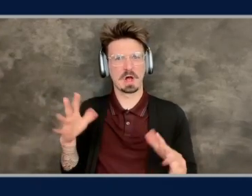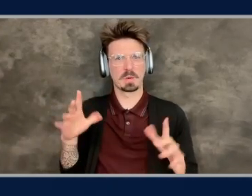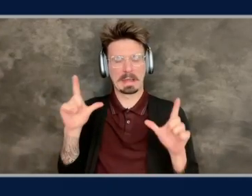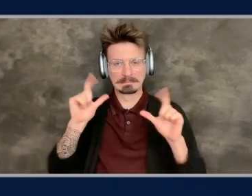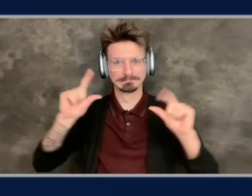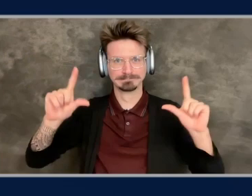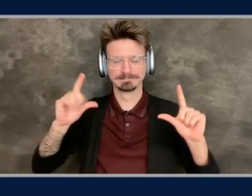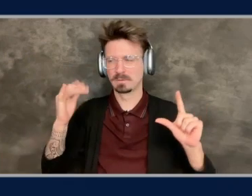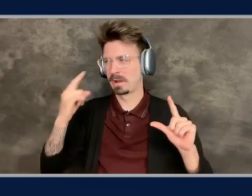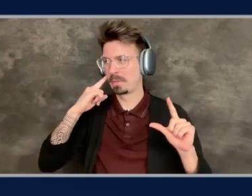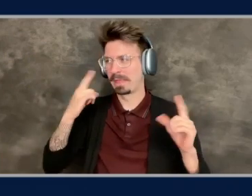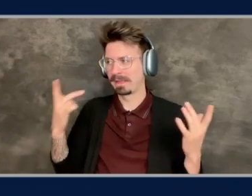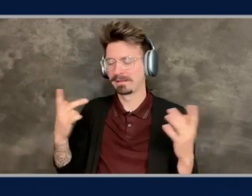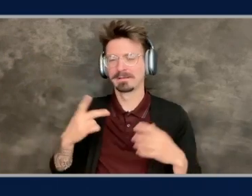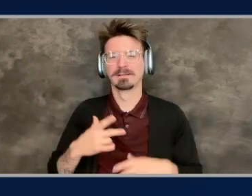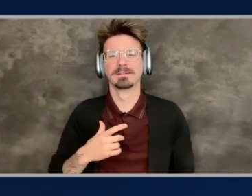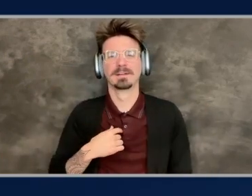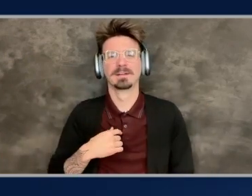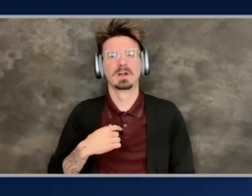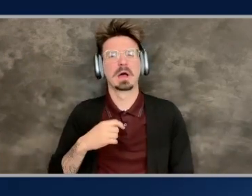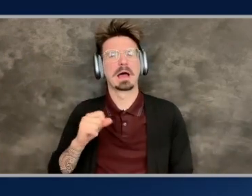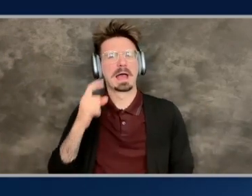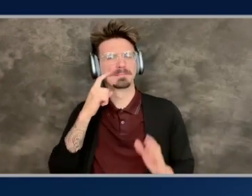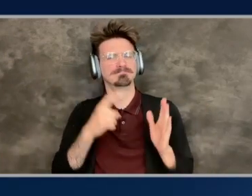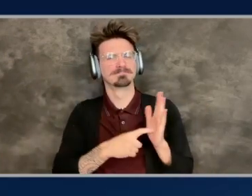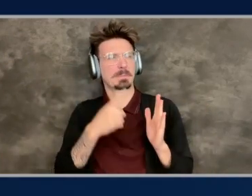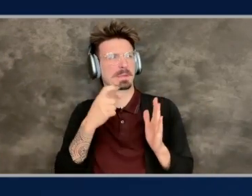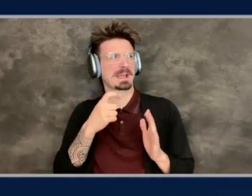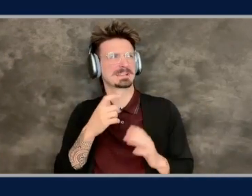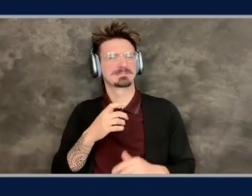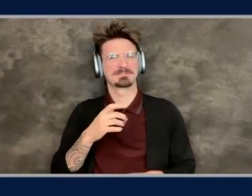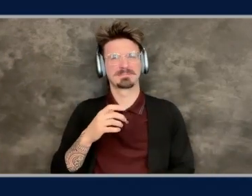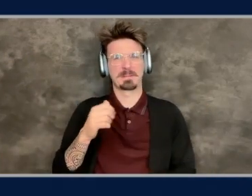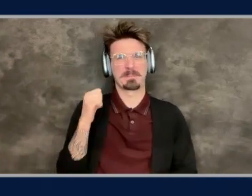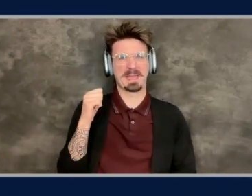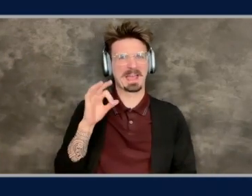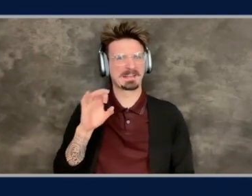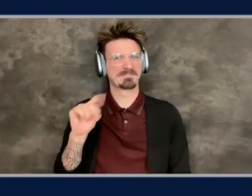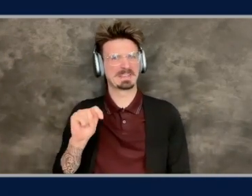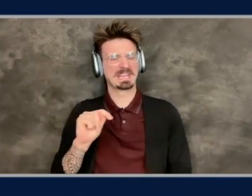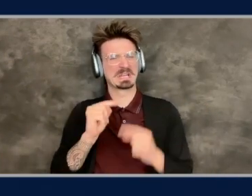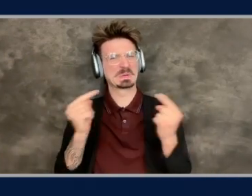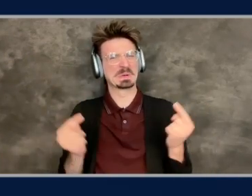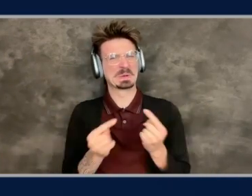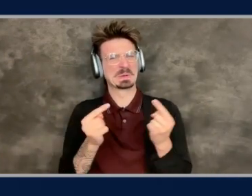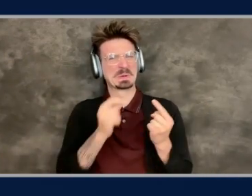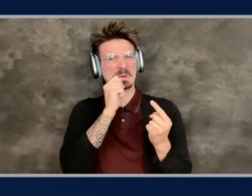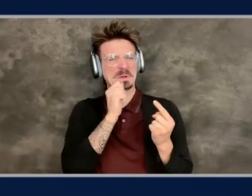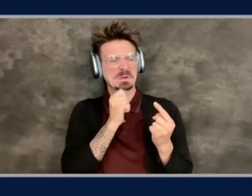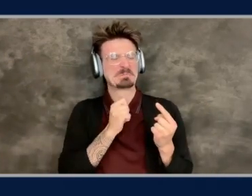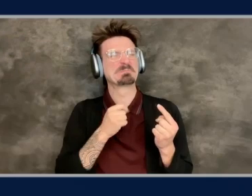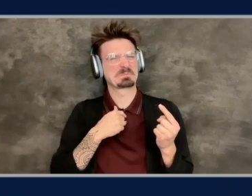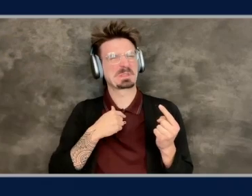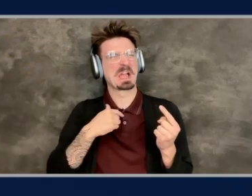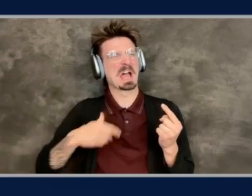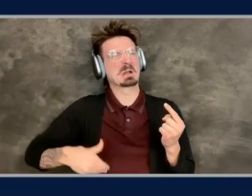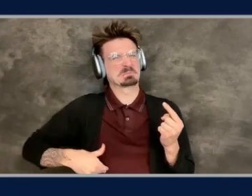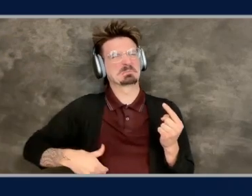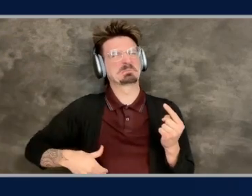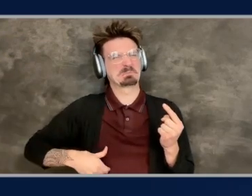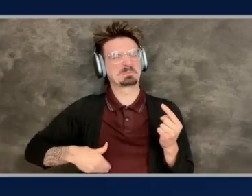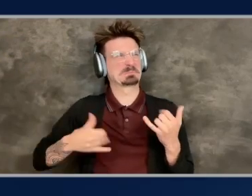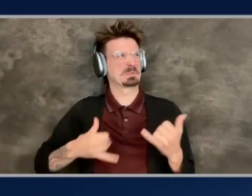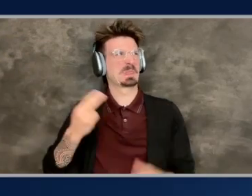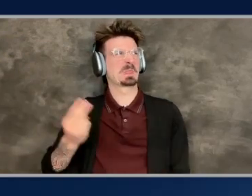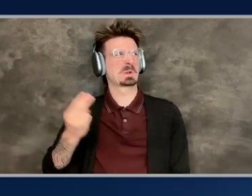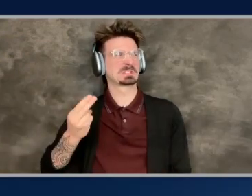Well, I can tell by how bad my feet and knees hurt that I think it's Thursday because they hurt really bad after a whole week here